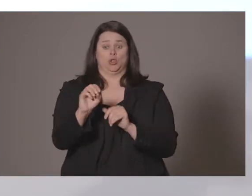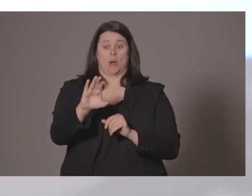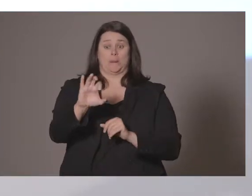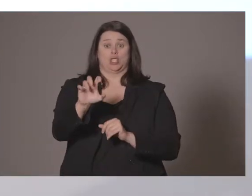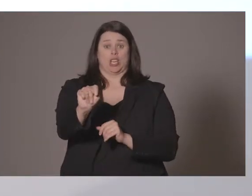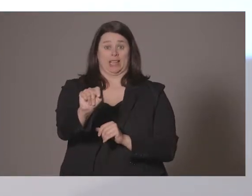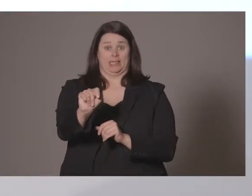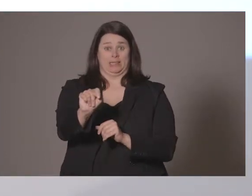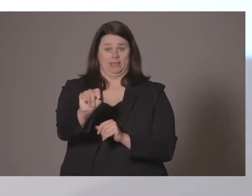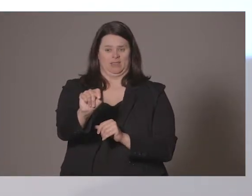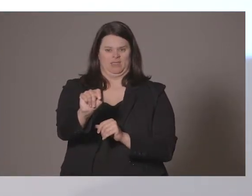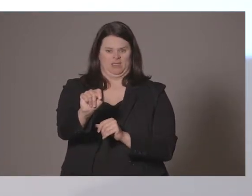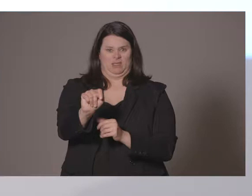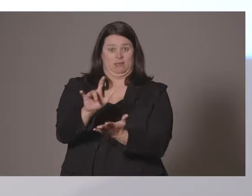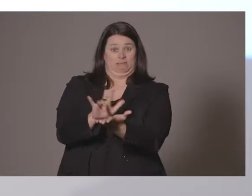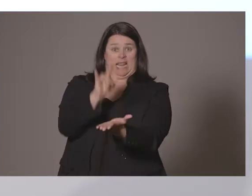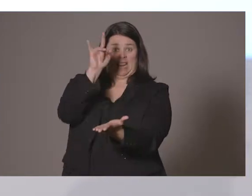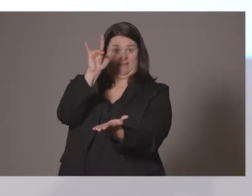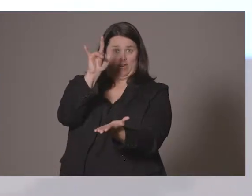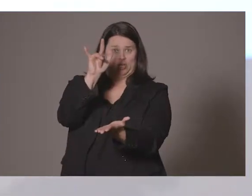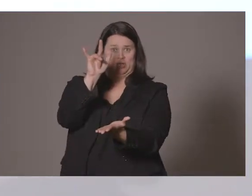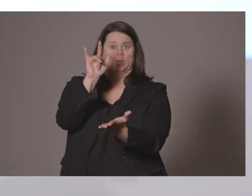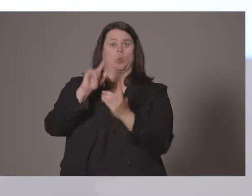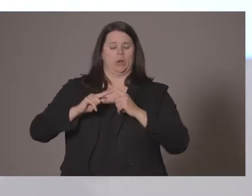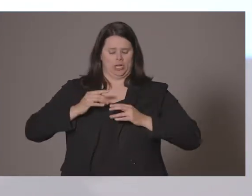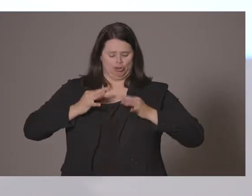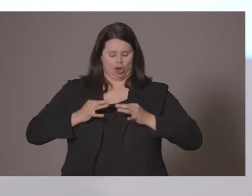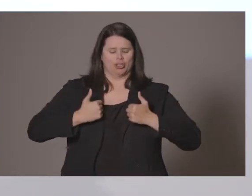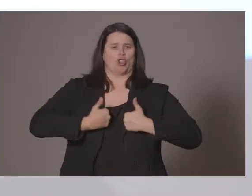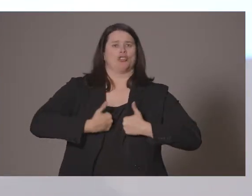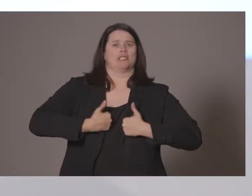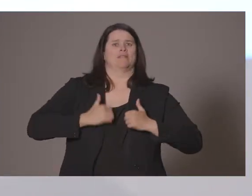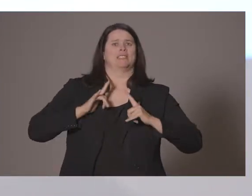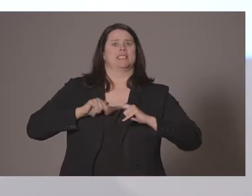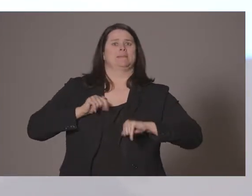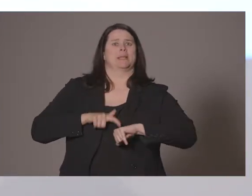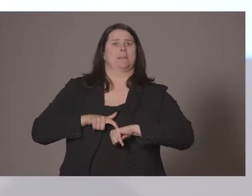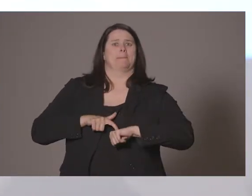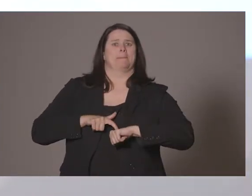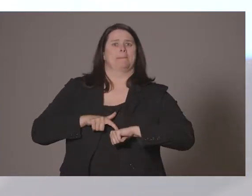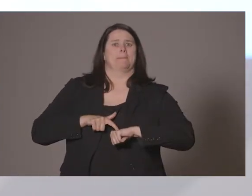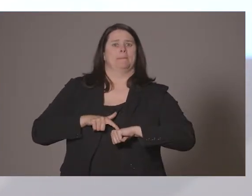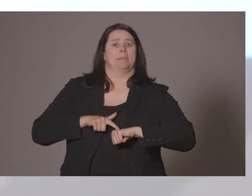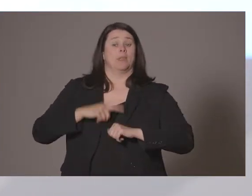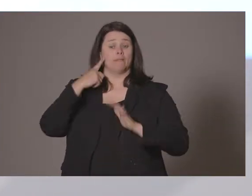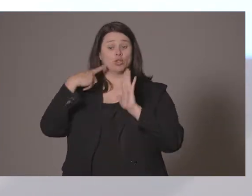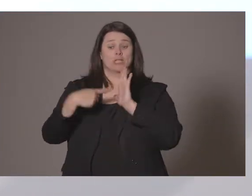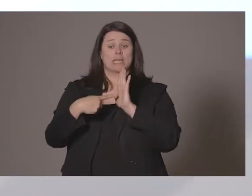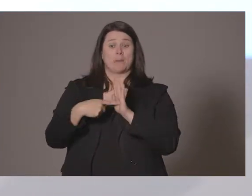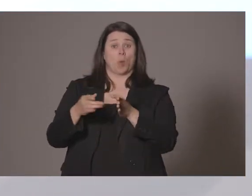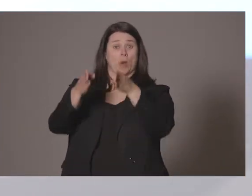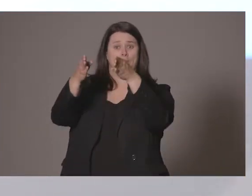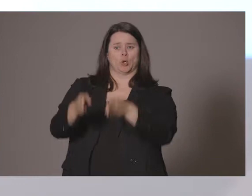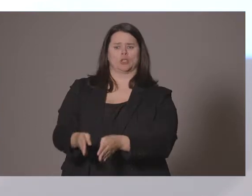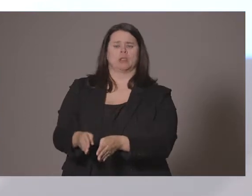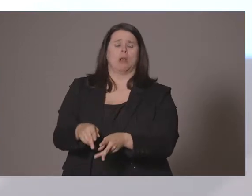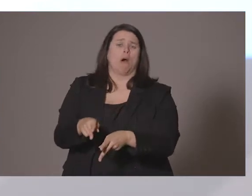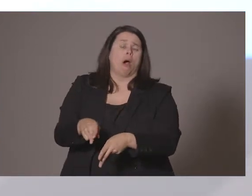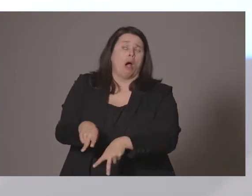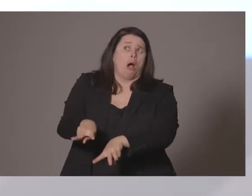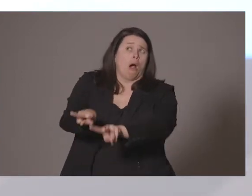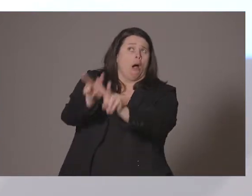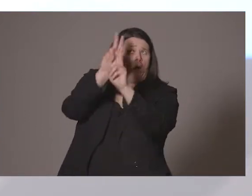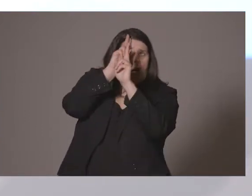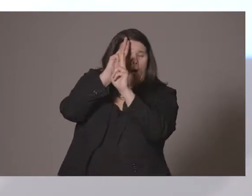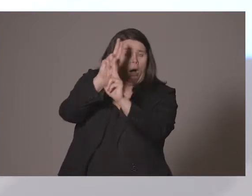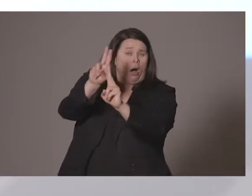judging ourselves in that moment as well. That if I put somebody on a pedestal or if I put them